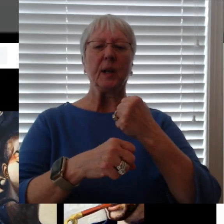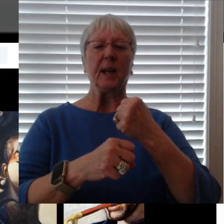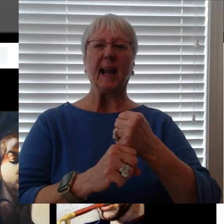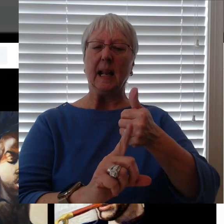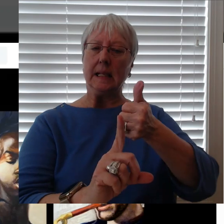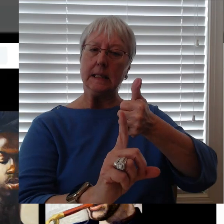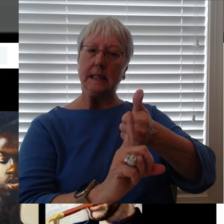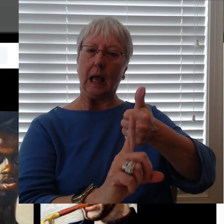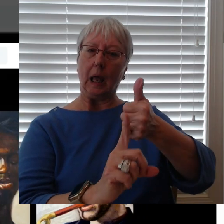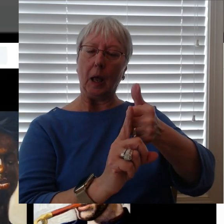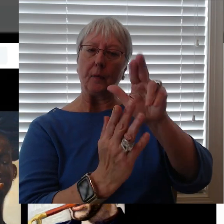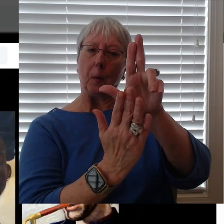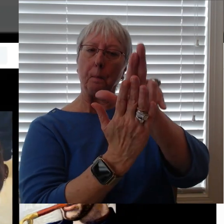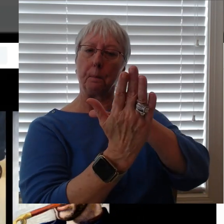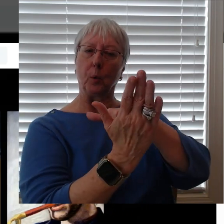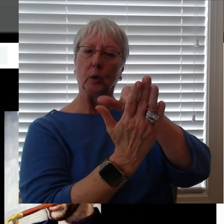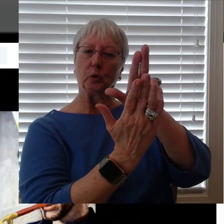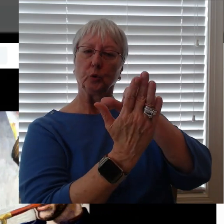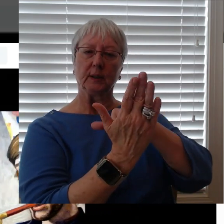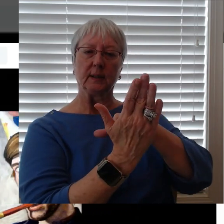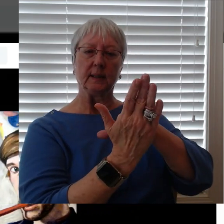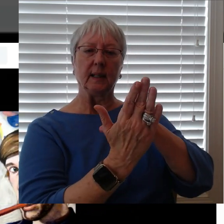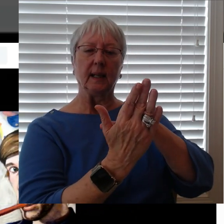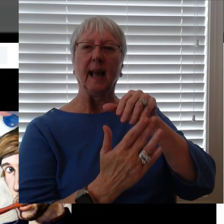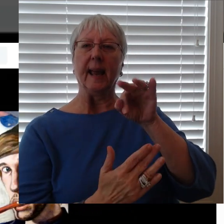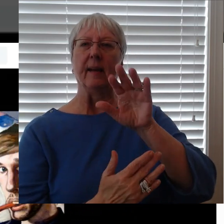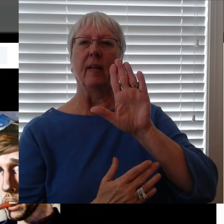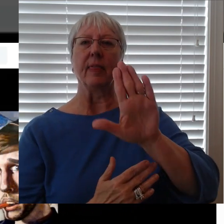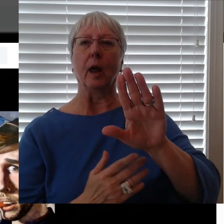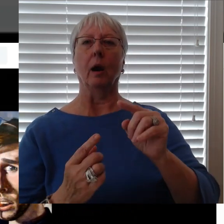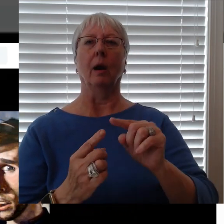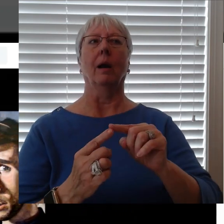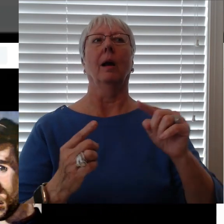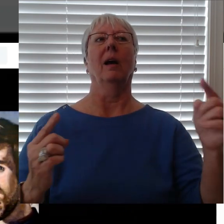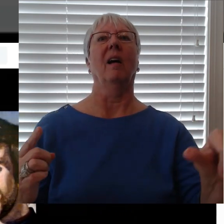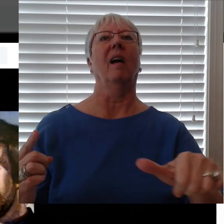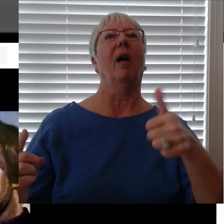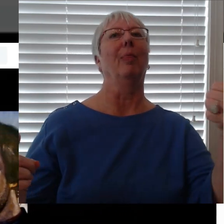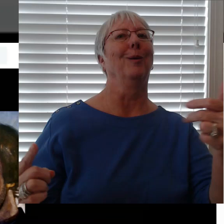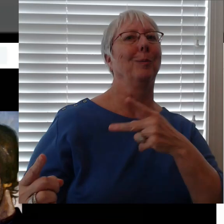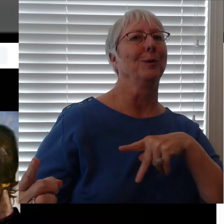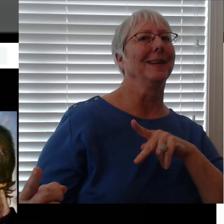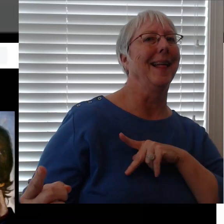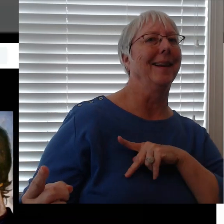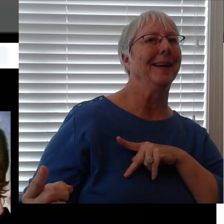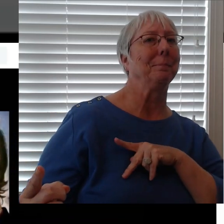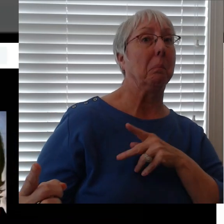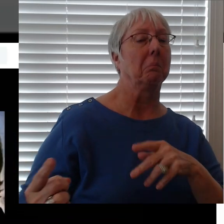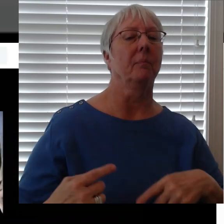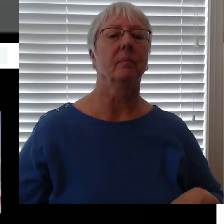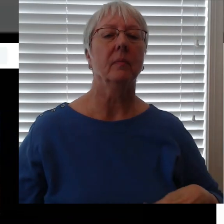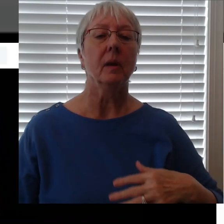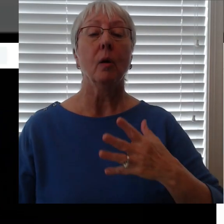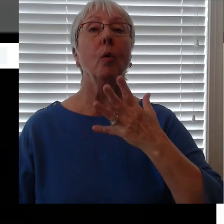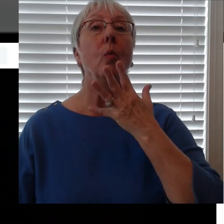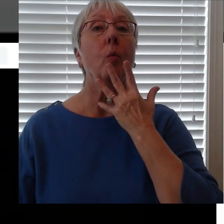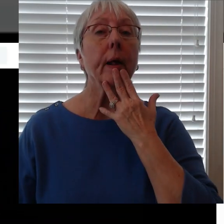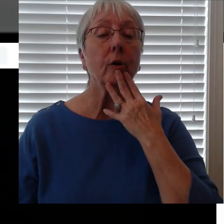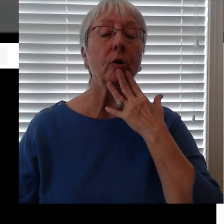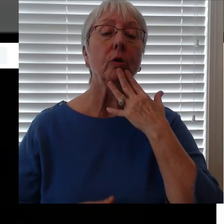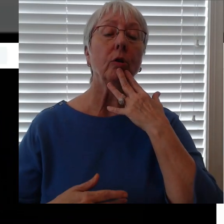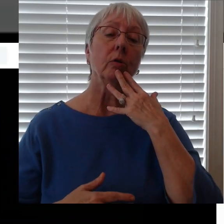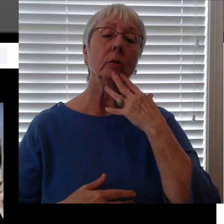create a self-portrait of their other alternative personality, whatever that might be. The watercolor palette is limited